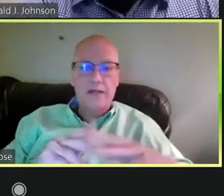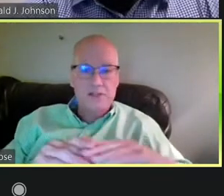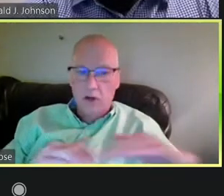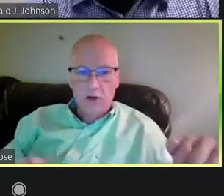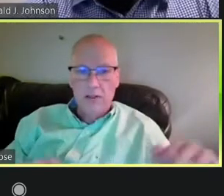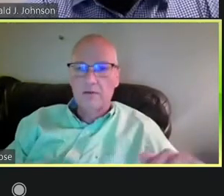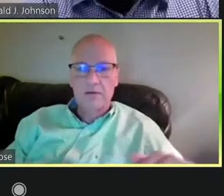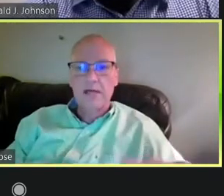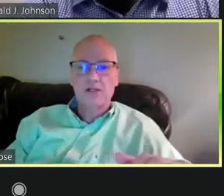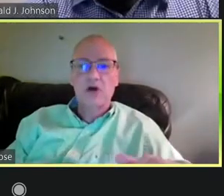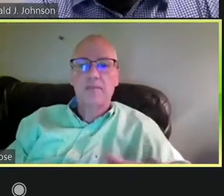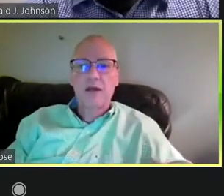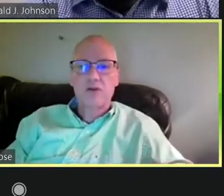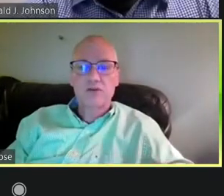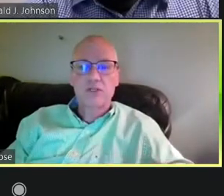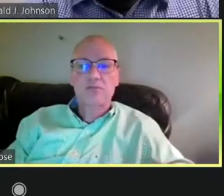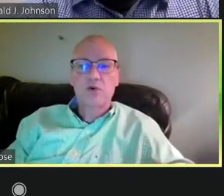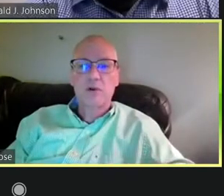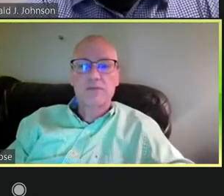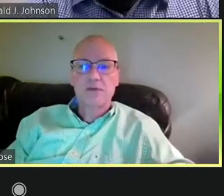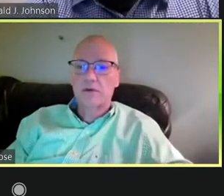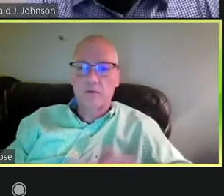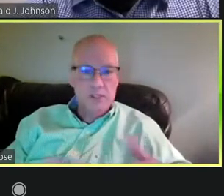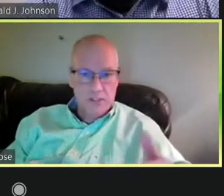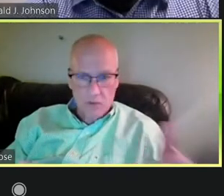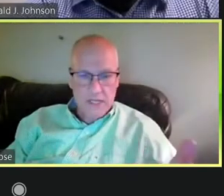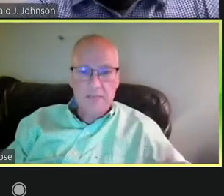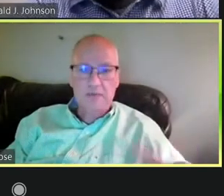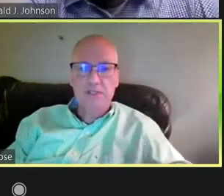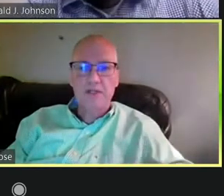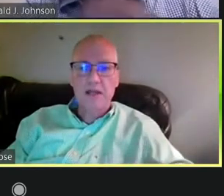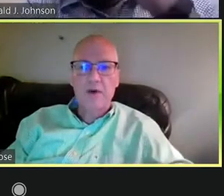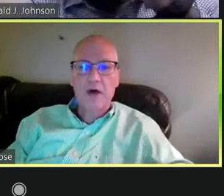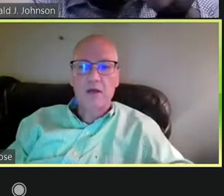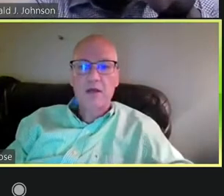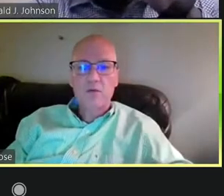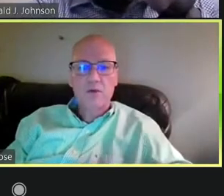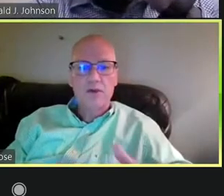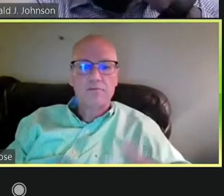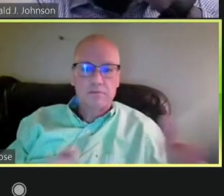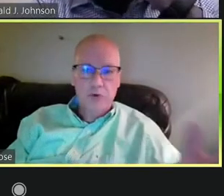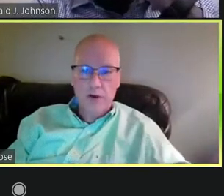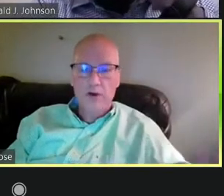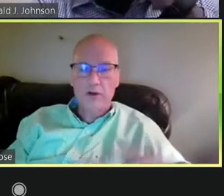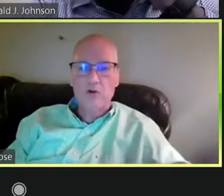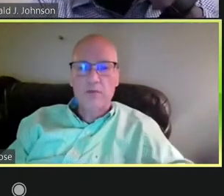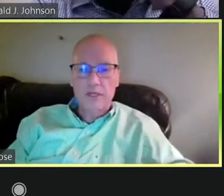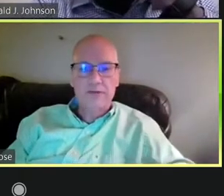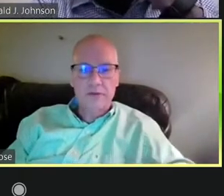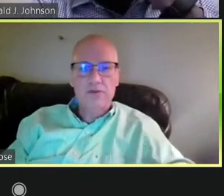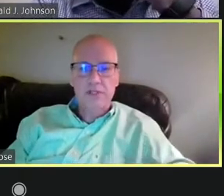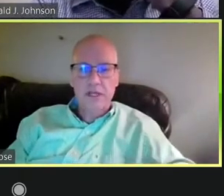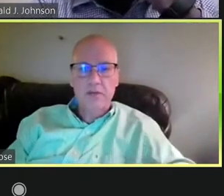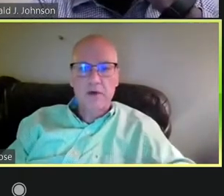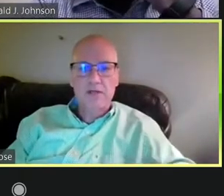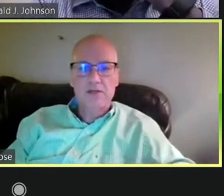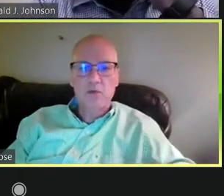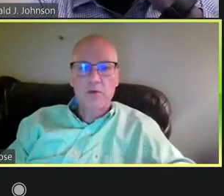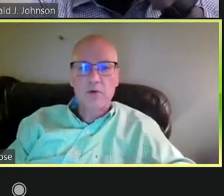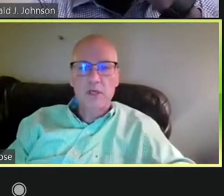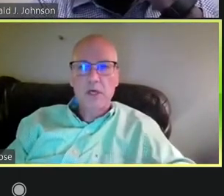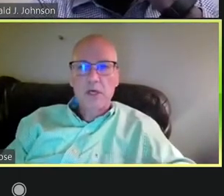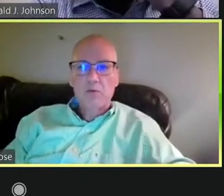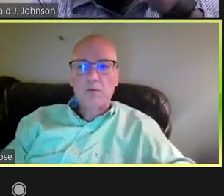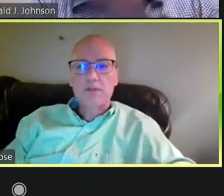threshold, that is all that matters for this program. So, which is of course 80% AMI, with the priority group being the 50% AMI.